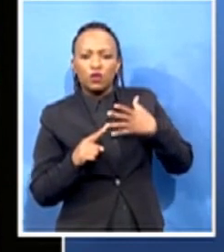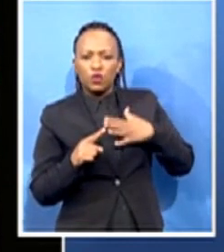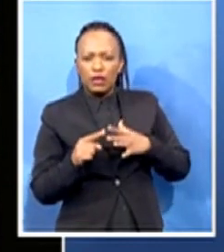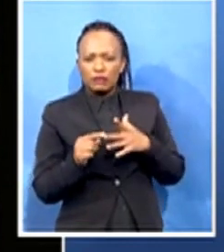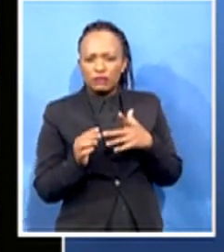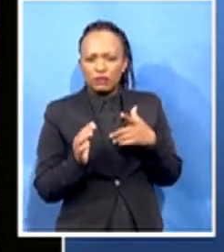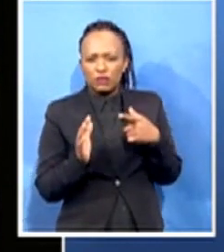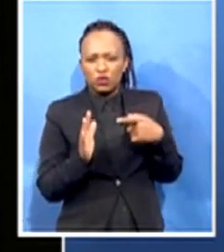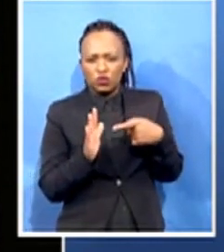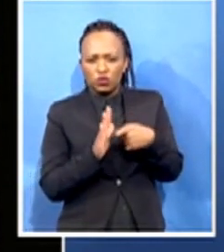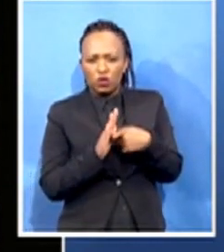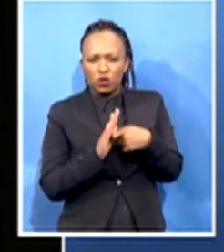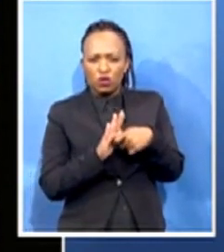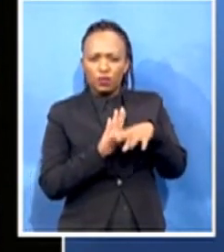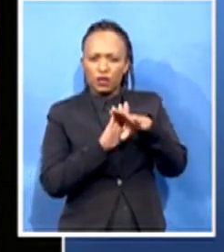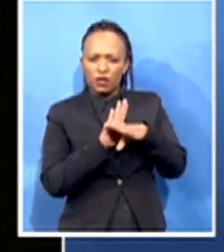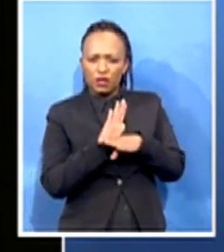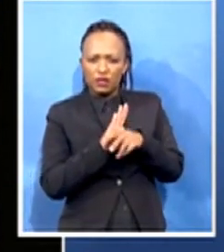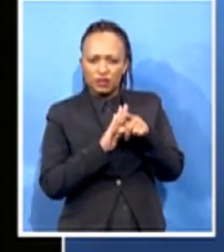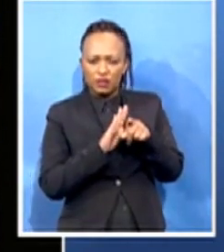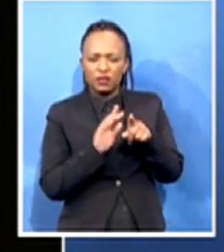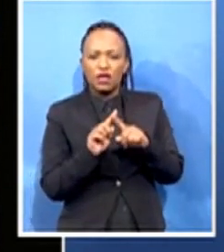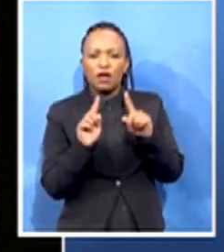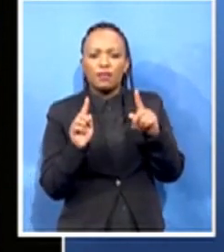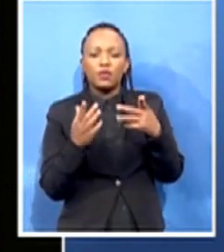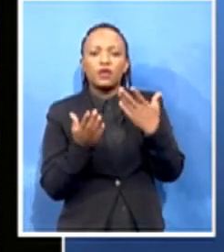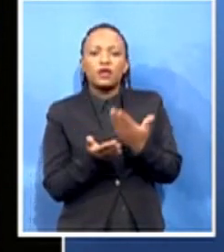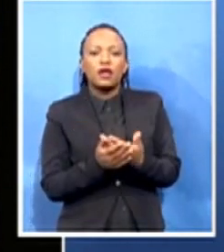issues in 2021 wage negotiations.